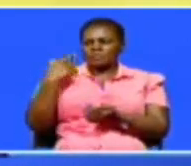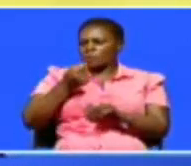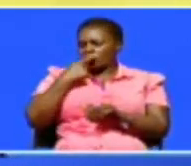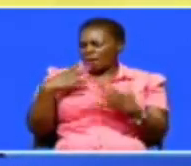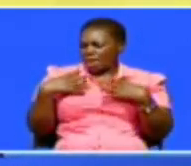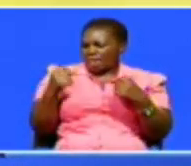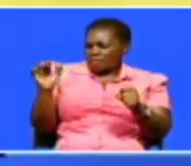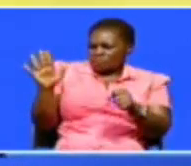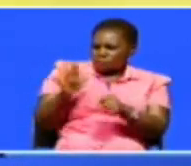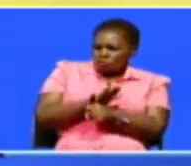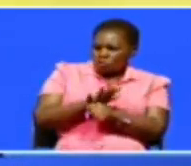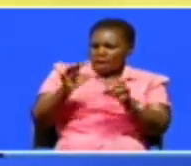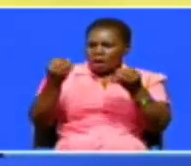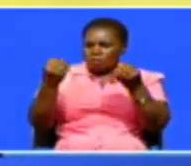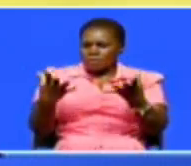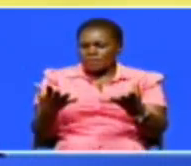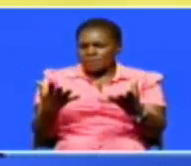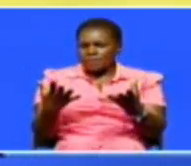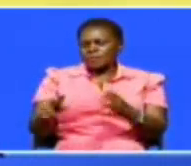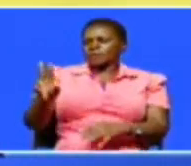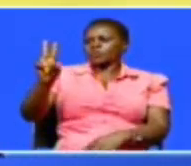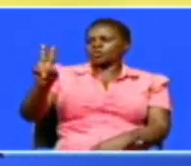bringing the total number of recoveries to